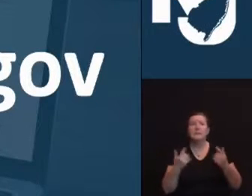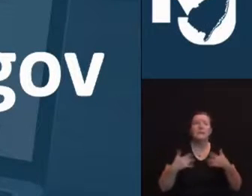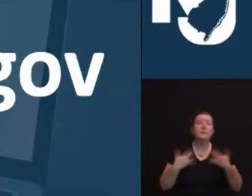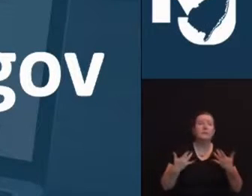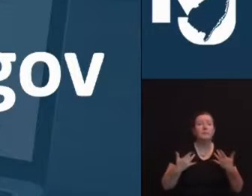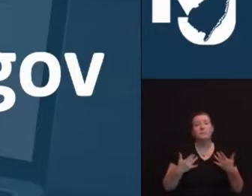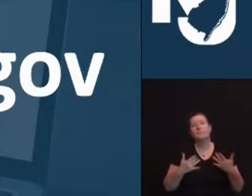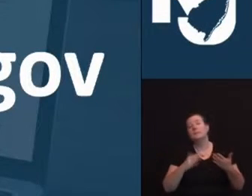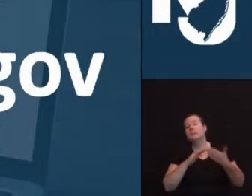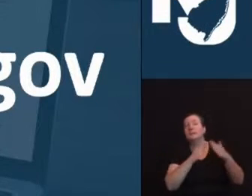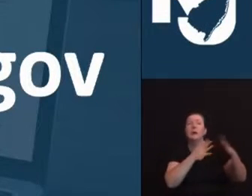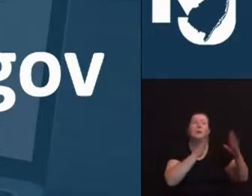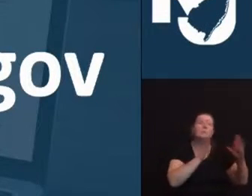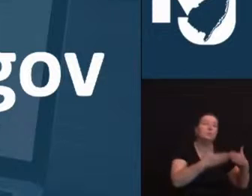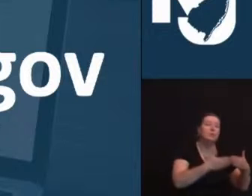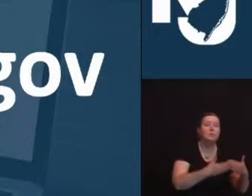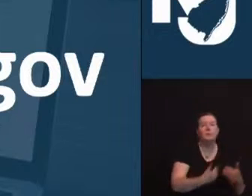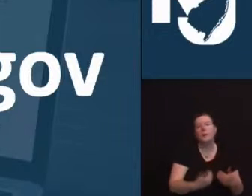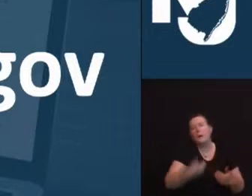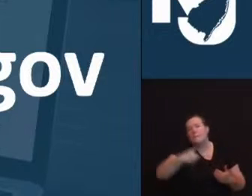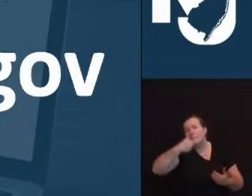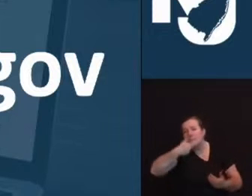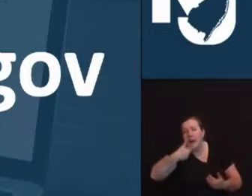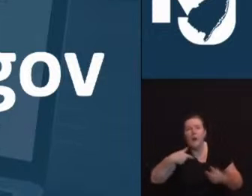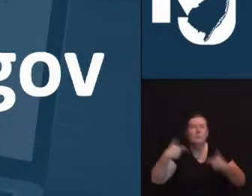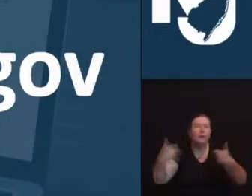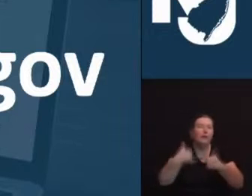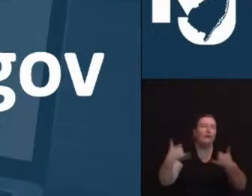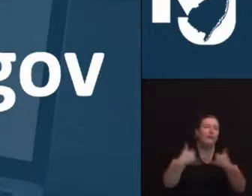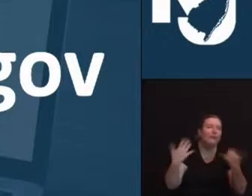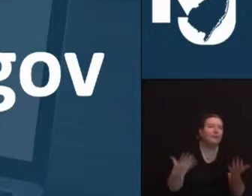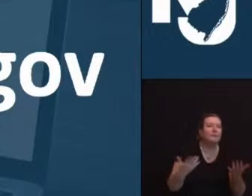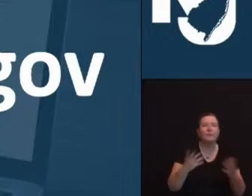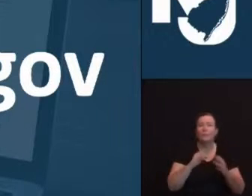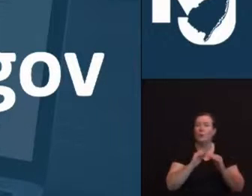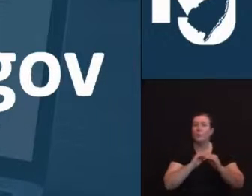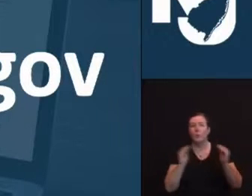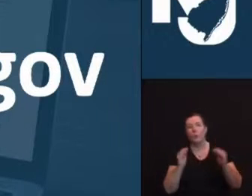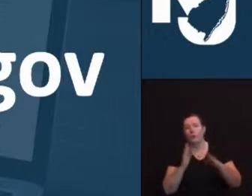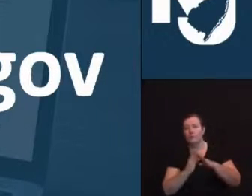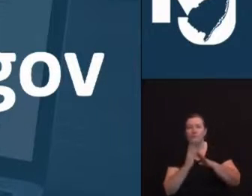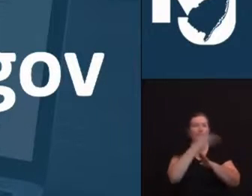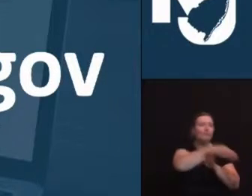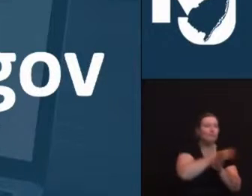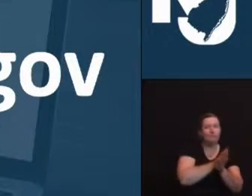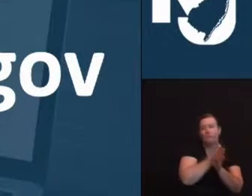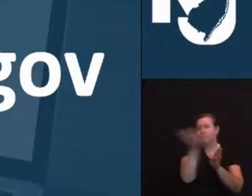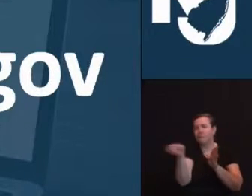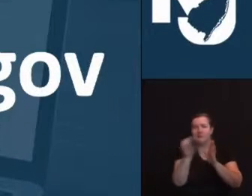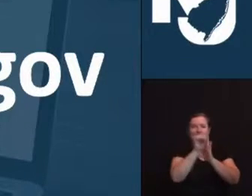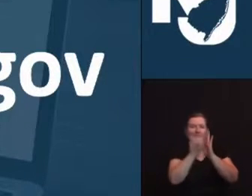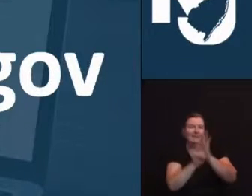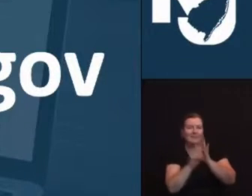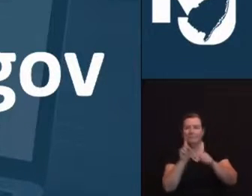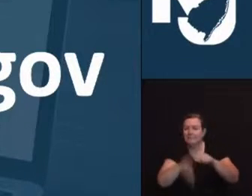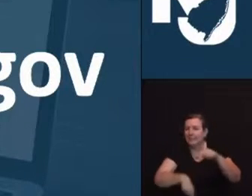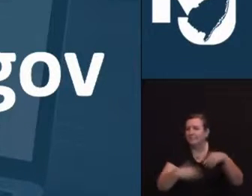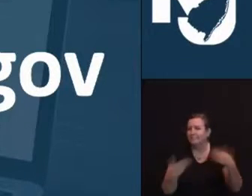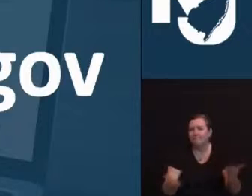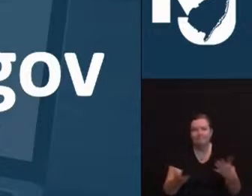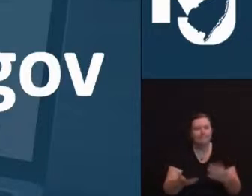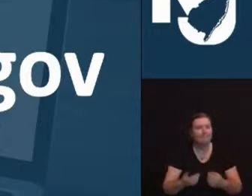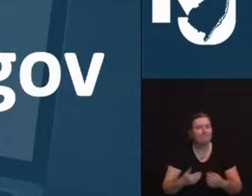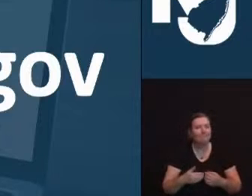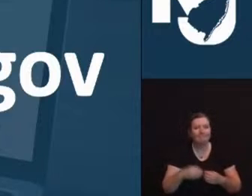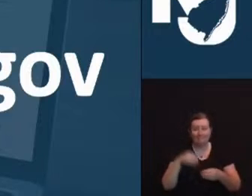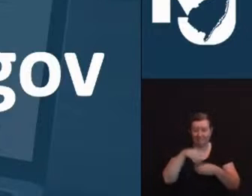party. That's why we cut out any interstate sports, indoor sports, because of, by definition, you're mixing with